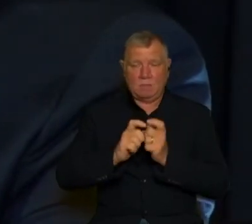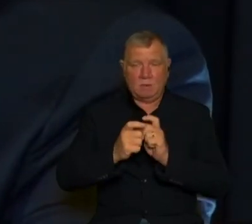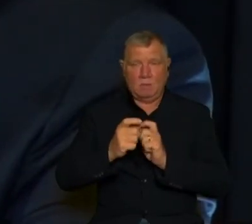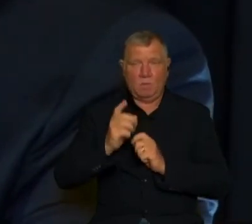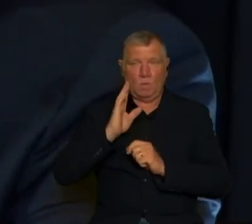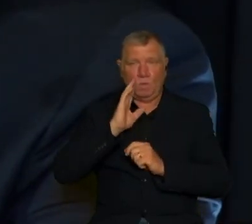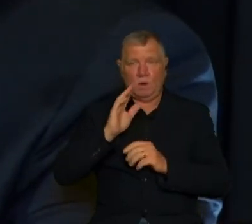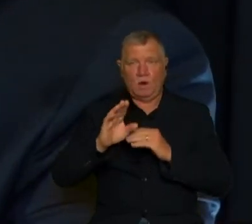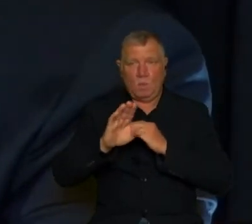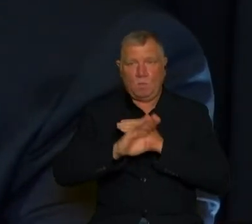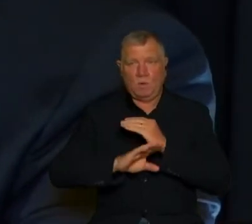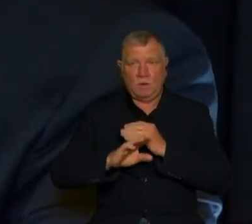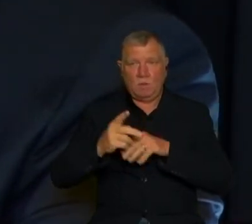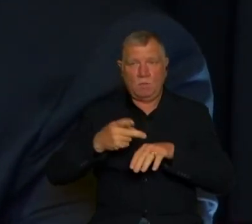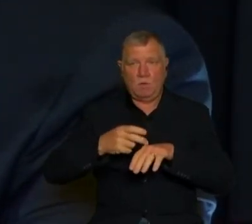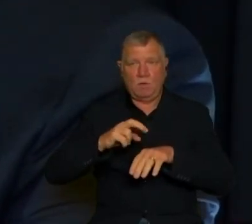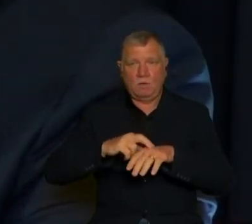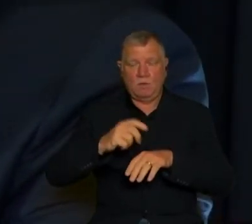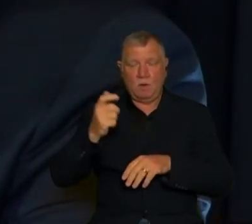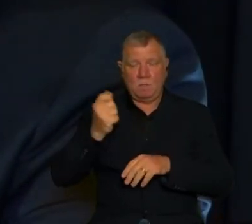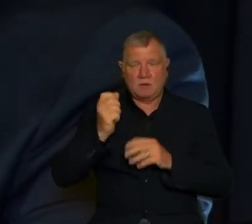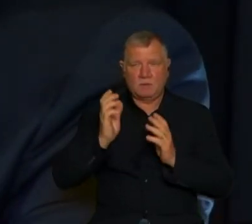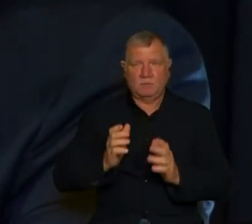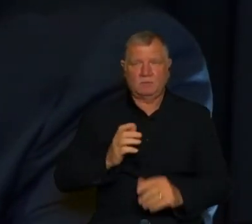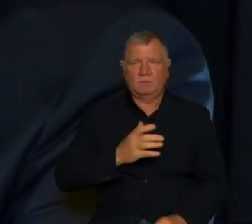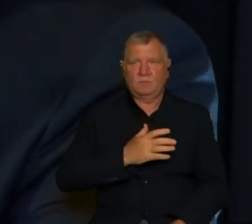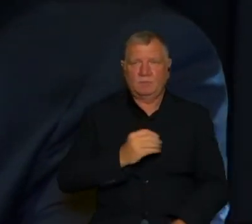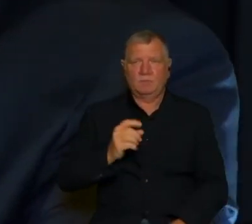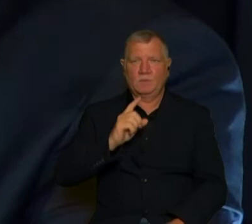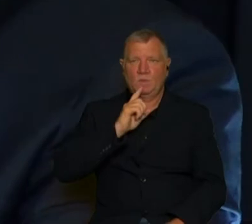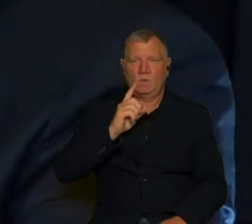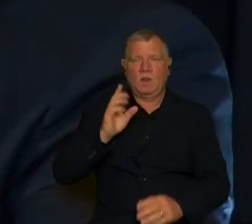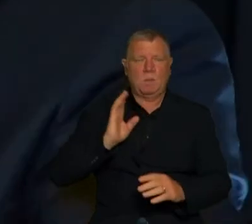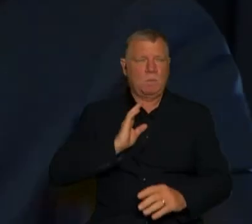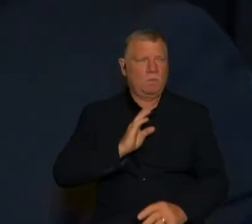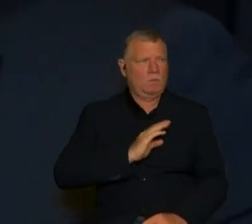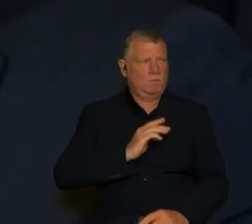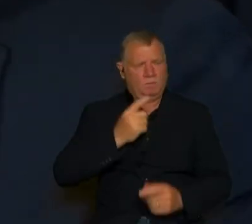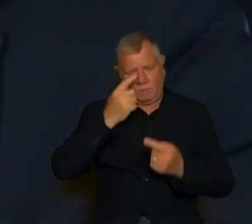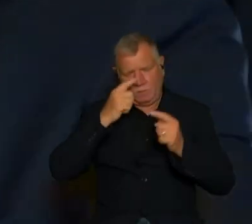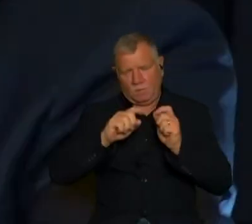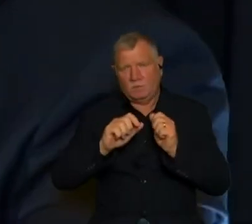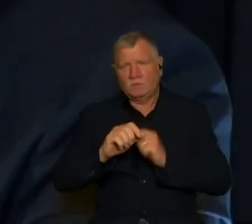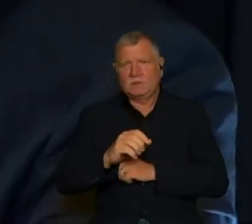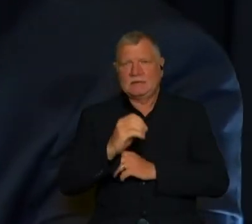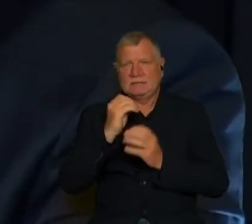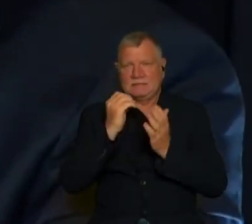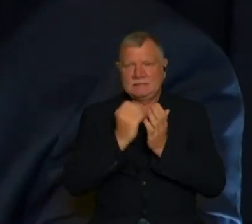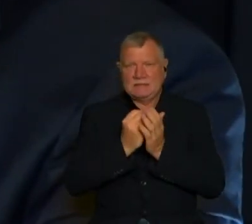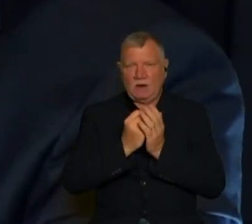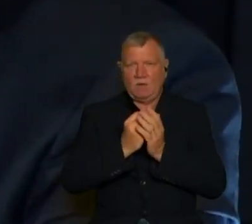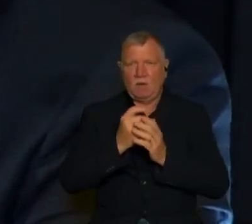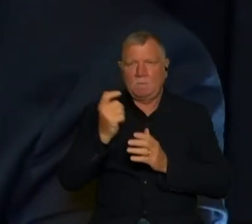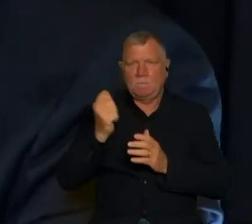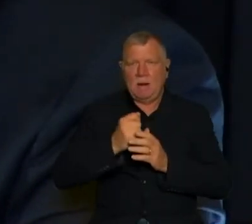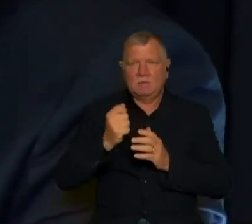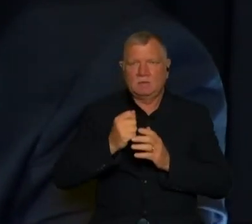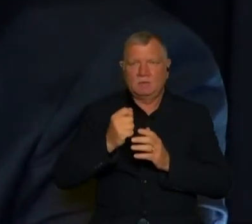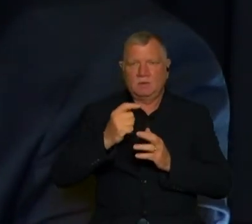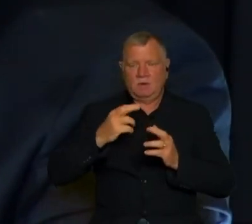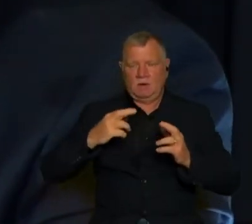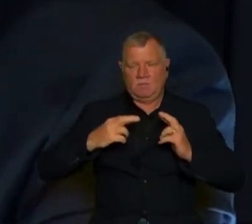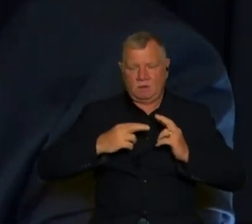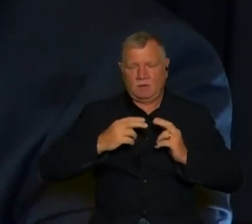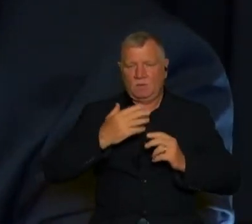Adjustment protected Puerto Rico's pensioners. The oversight board's agreeing to zero pension cuts for government